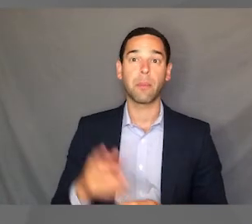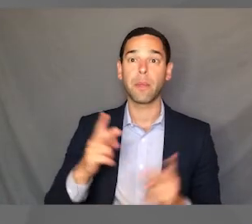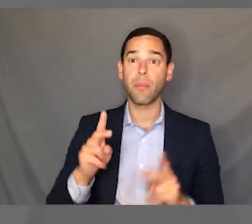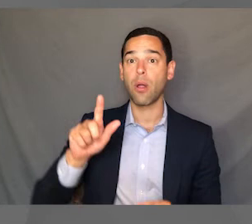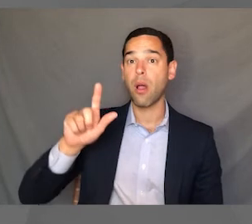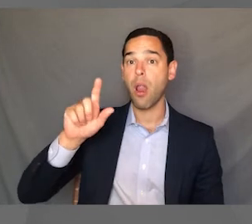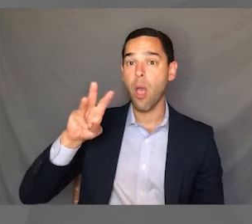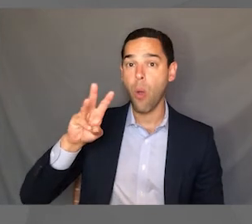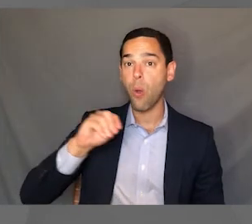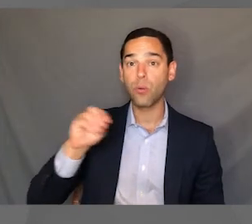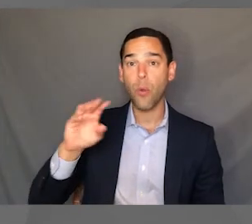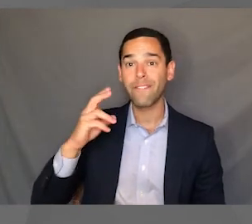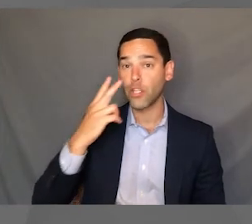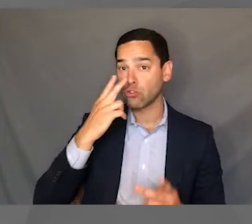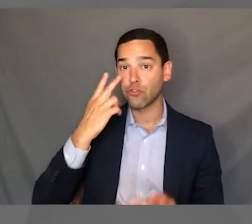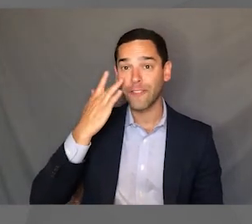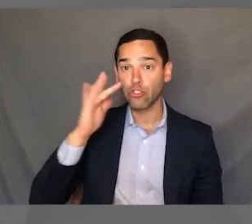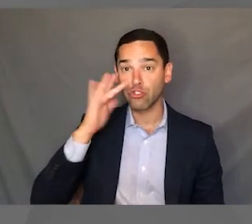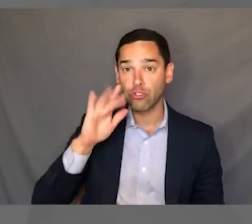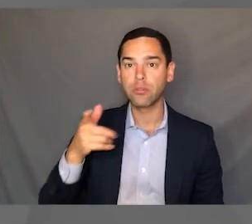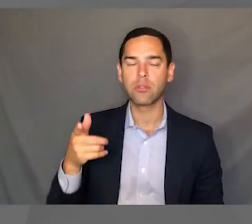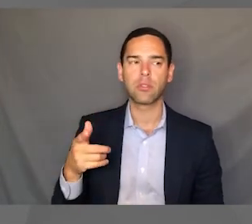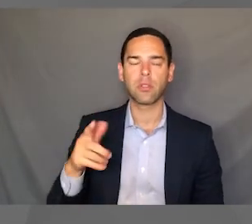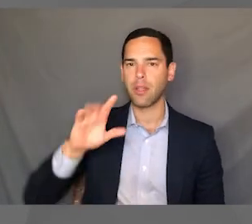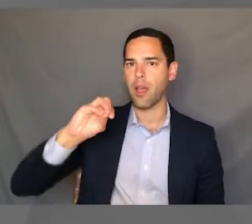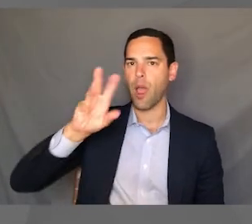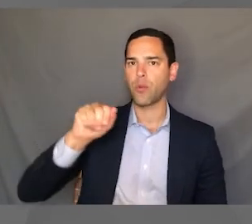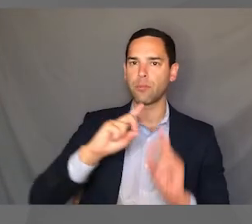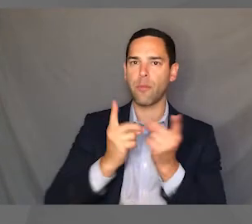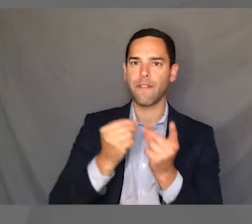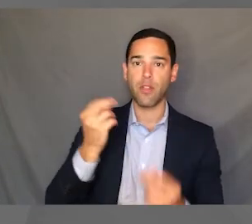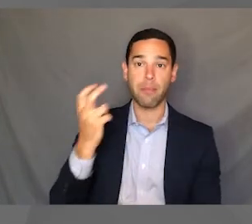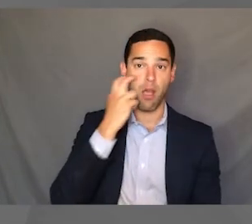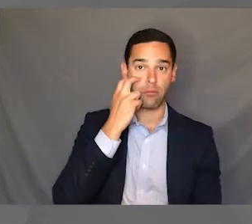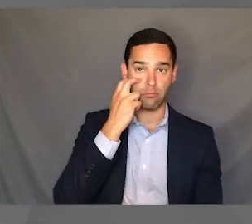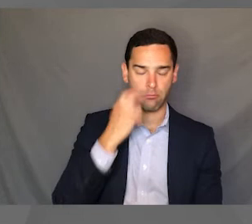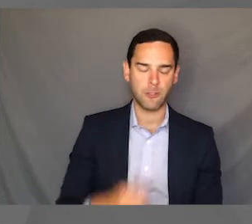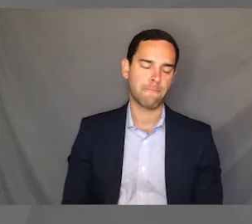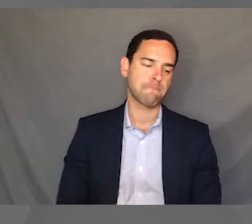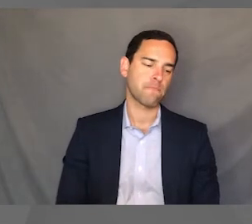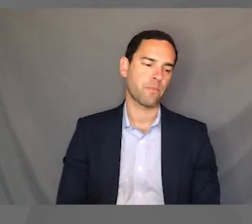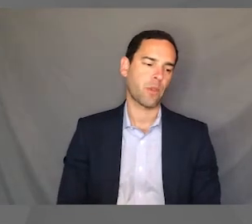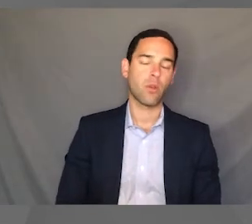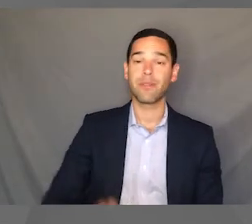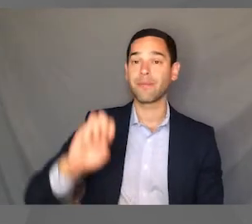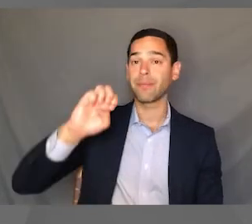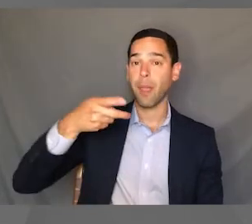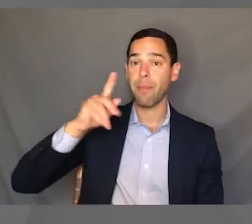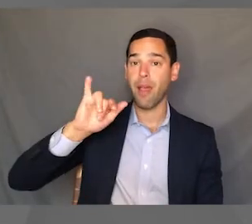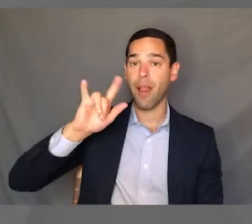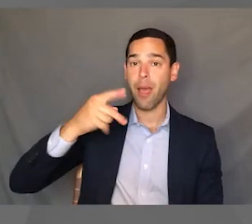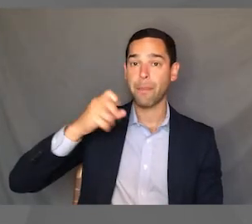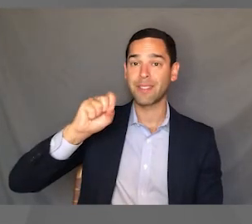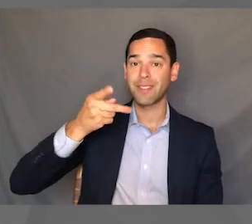Iowa Department for the Blind can be a really good partner and resource. Groups such as the Epilepsy Foundation for individuals who experience